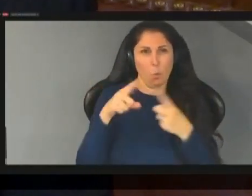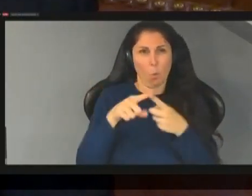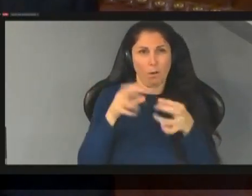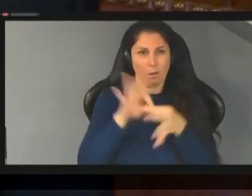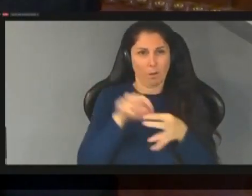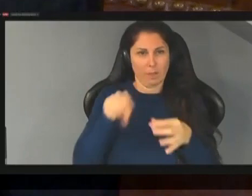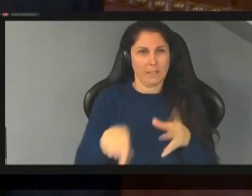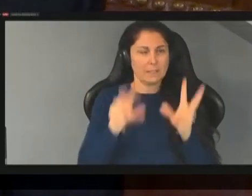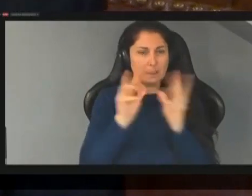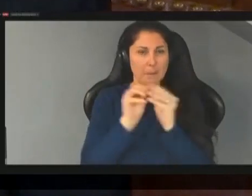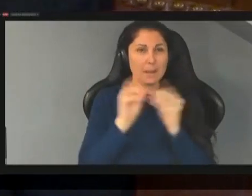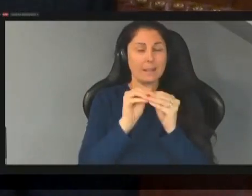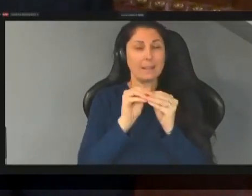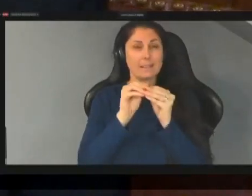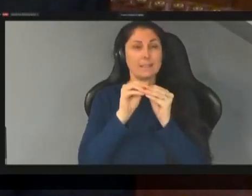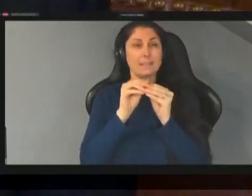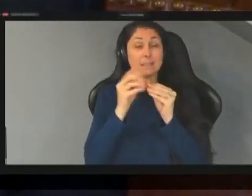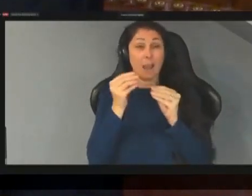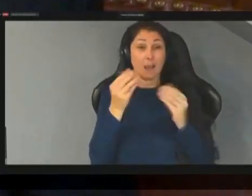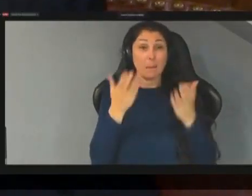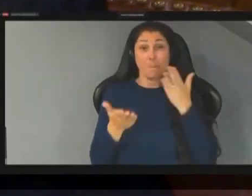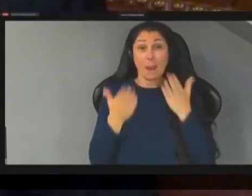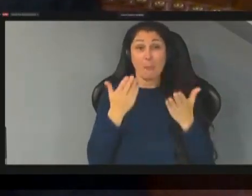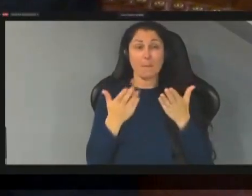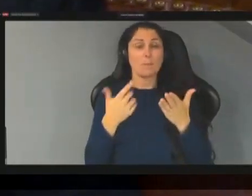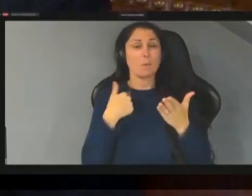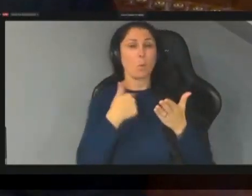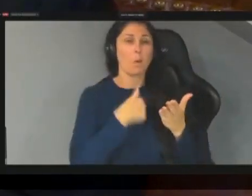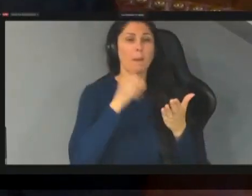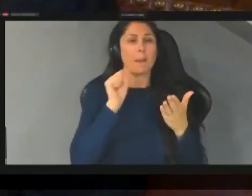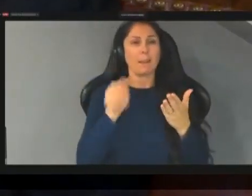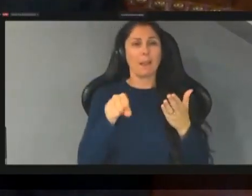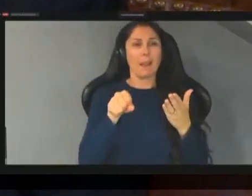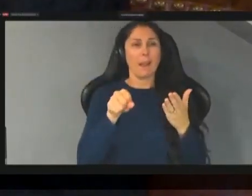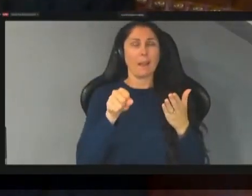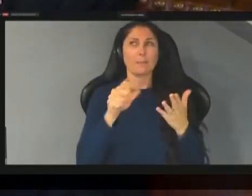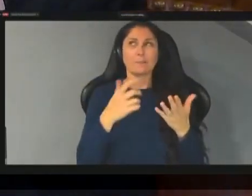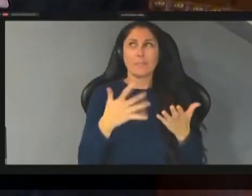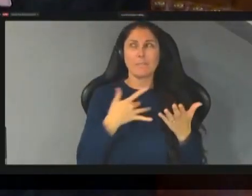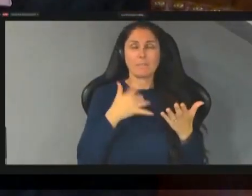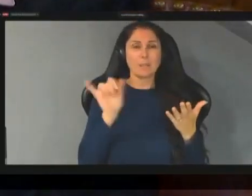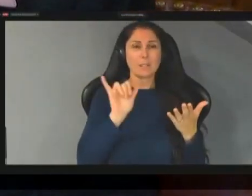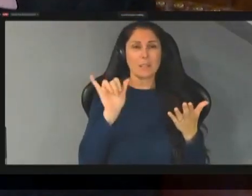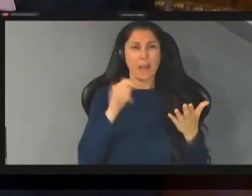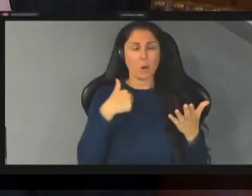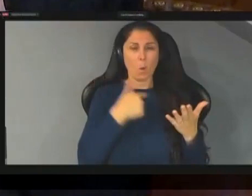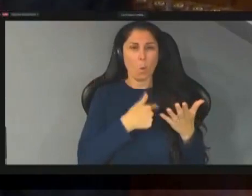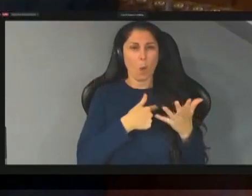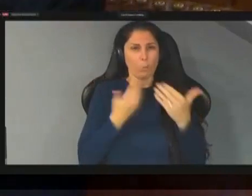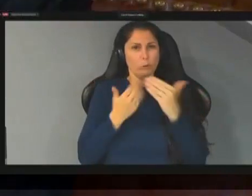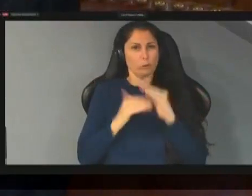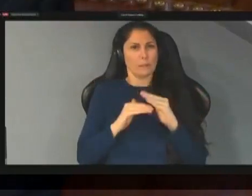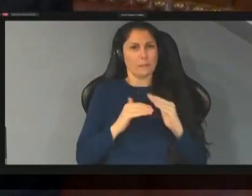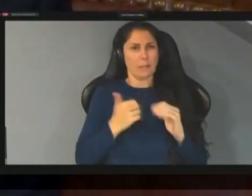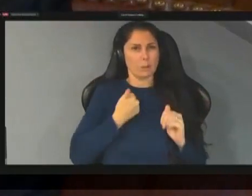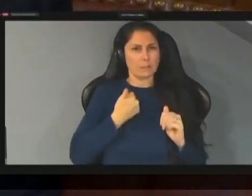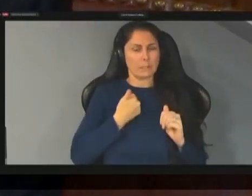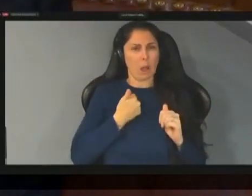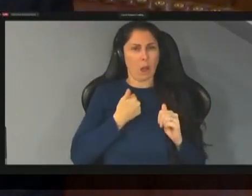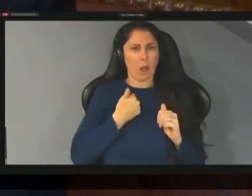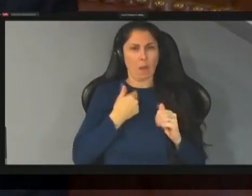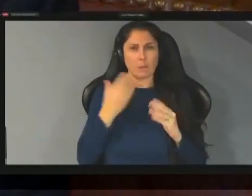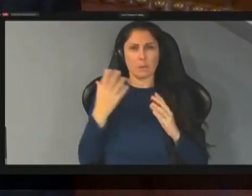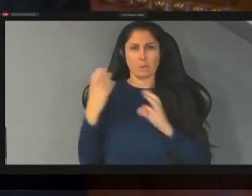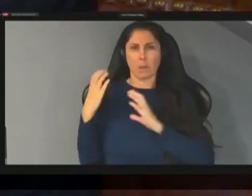know, and maybe the flex we can give ourselves. See, it feels like we're almost restricting ourselves and giving the developers